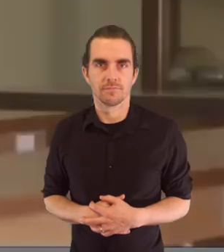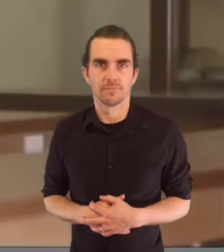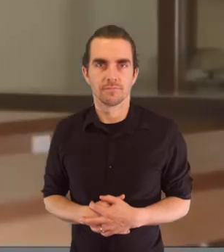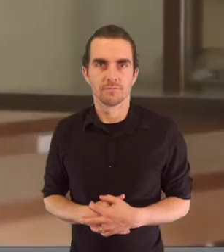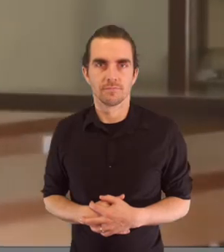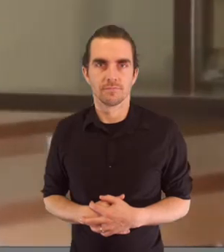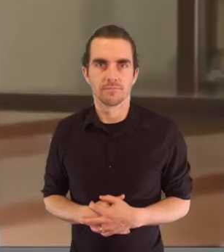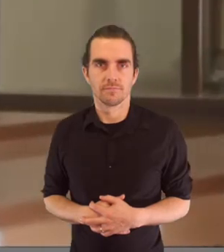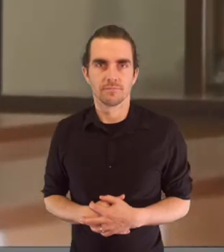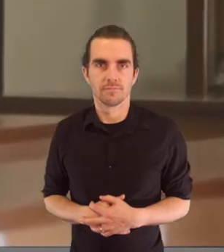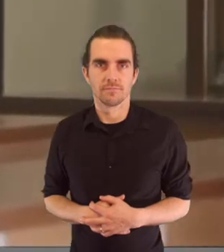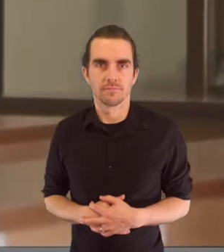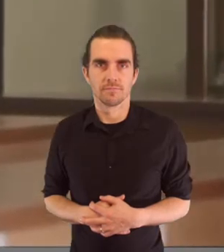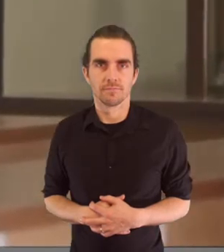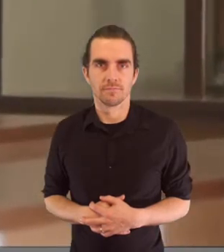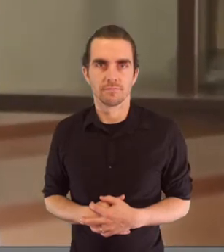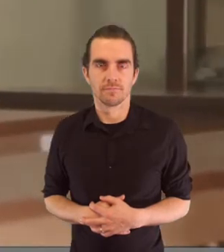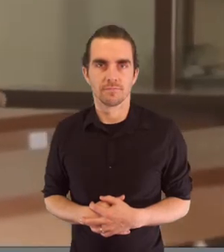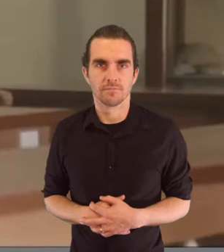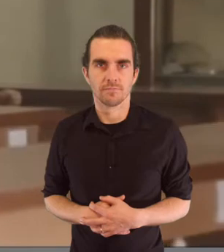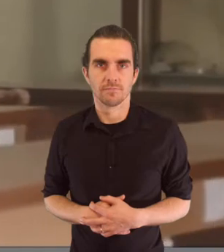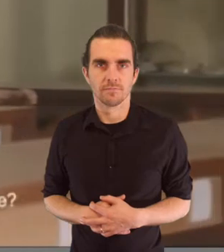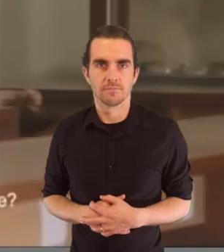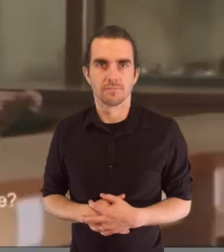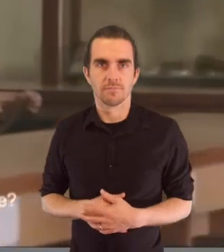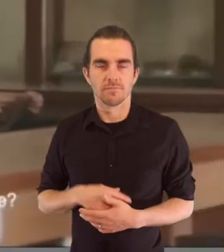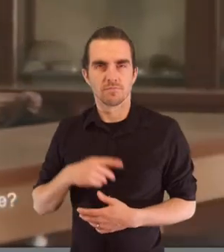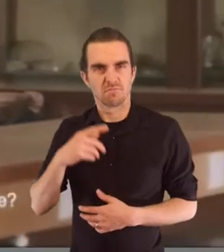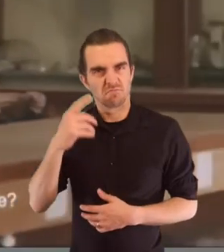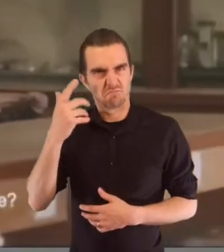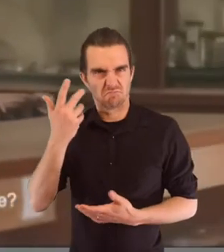Now in a wheelchair, moving into the bathroom.